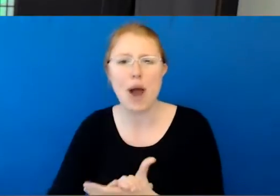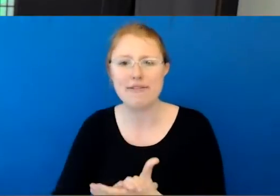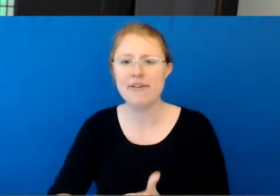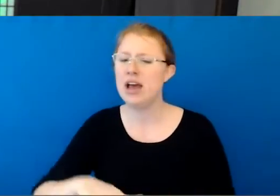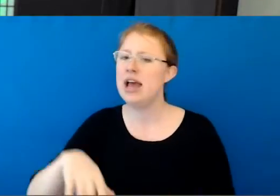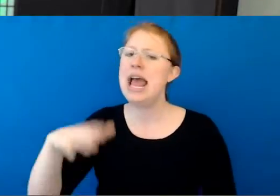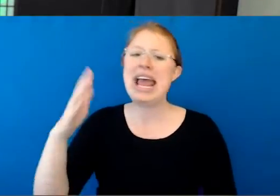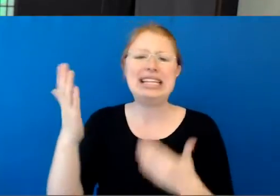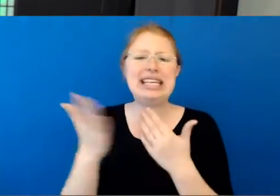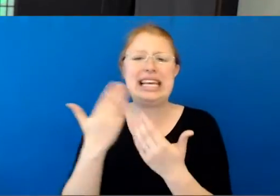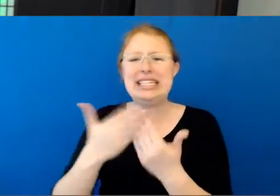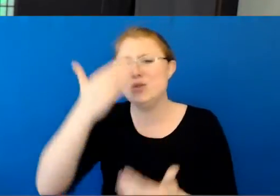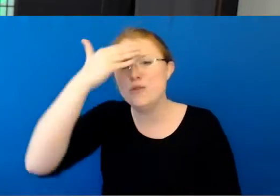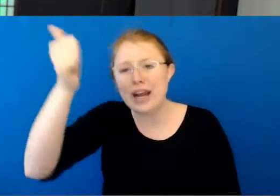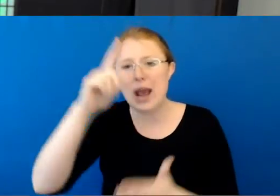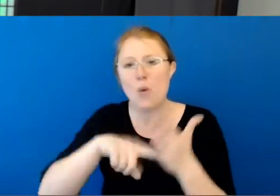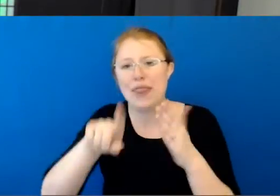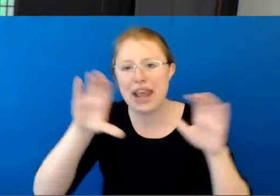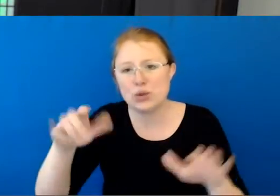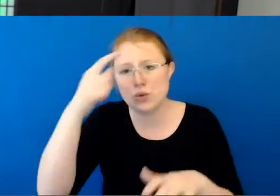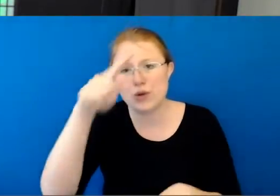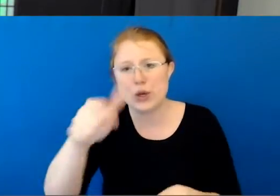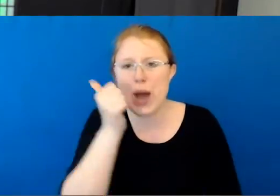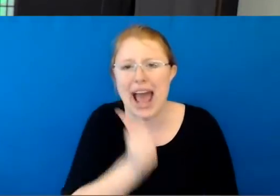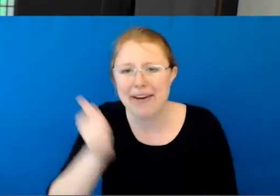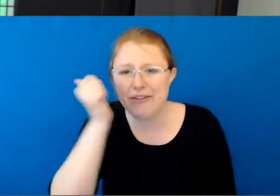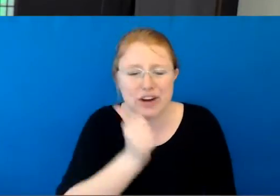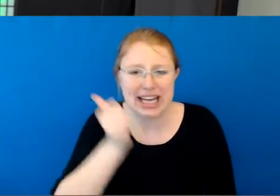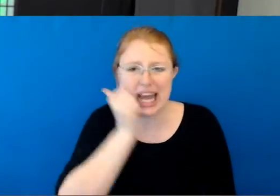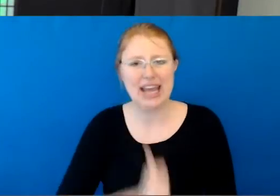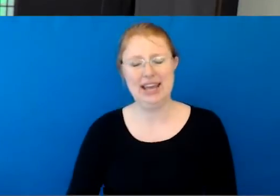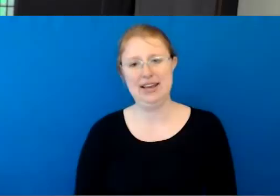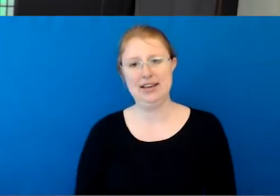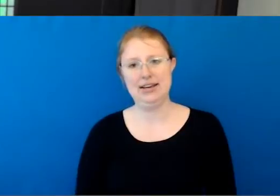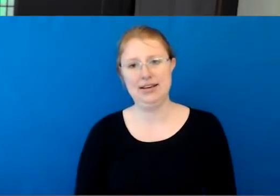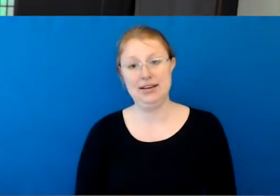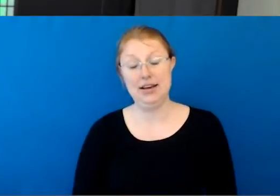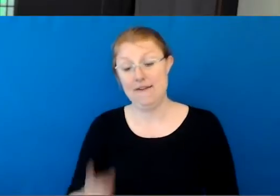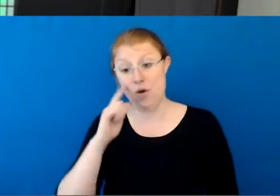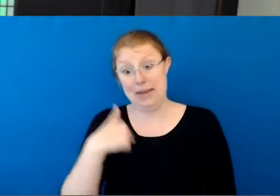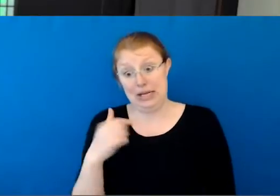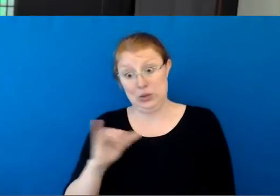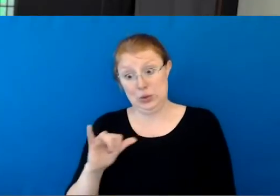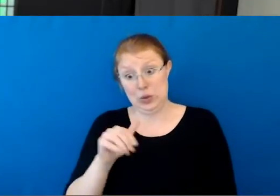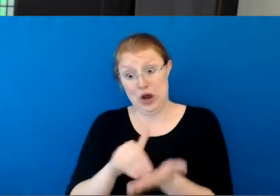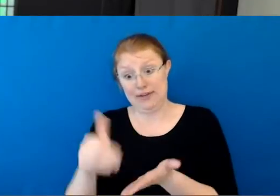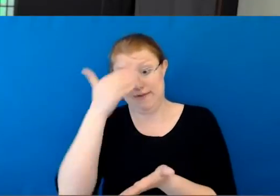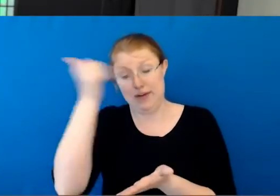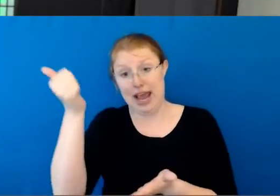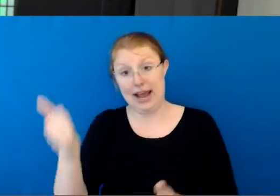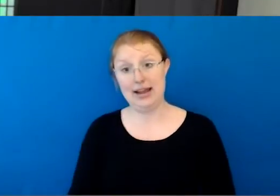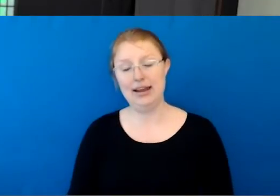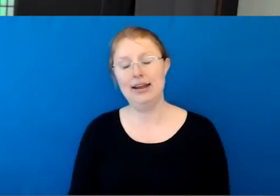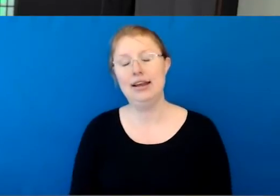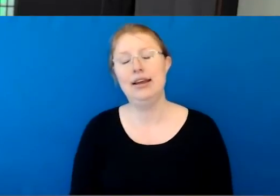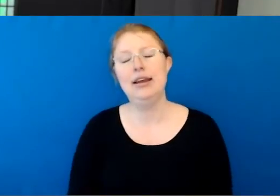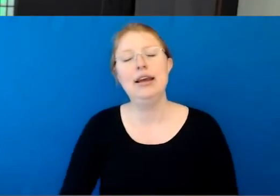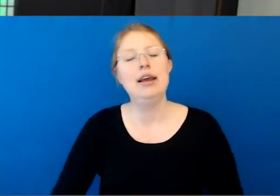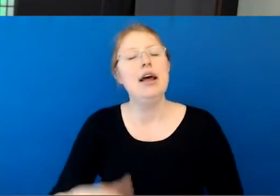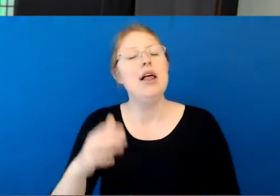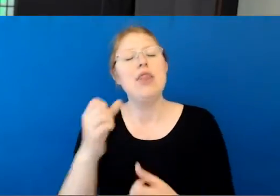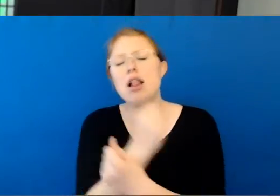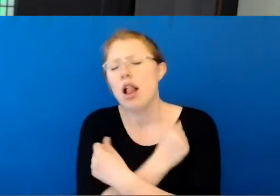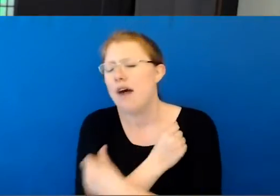I want to speak to kids and husbands right now. You need to be praising your mother and your